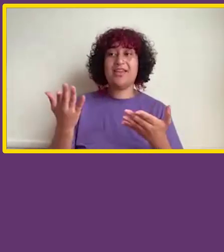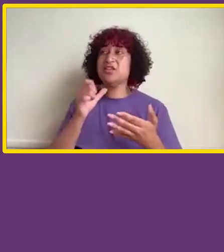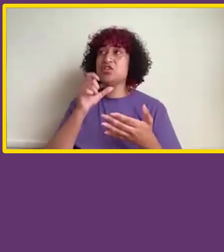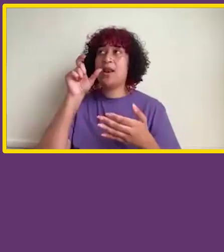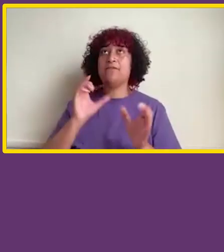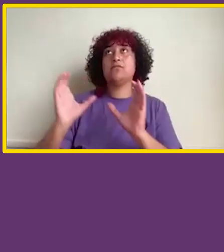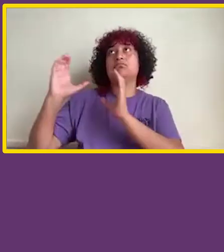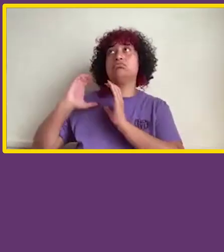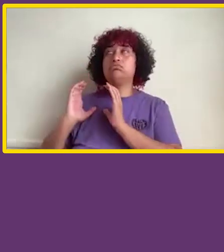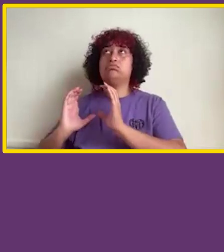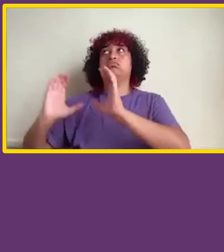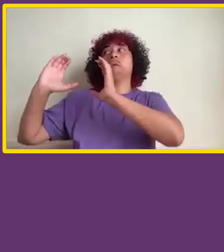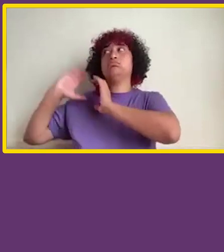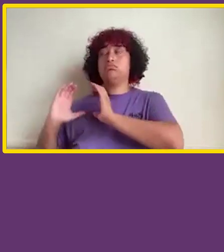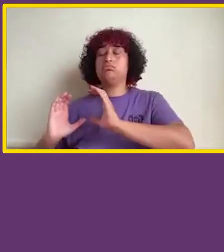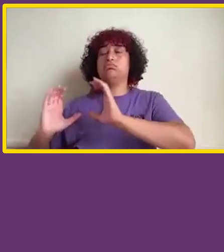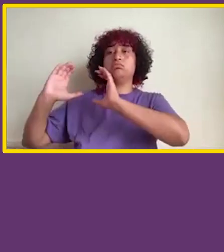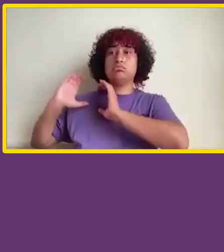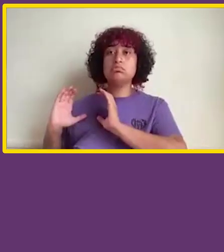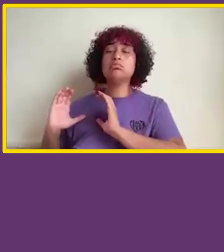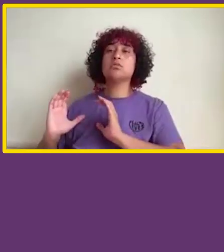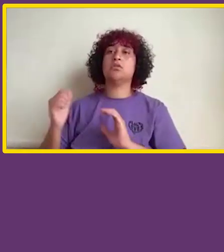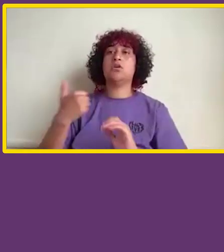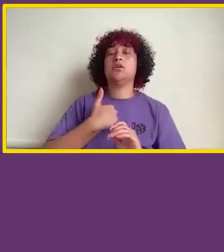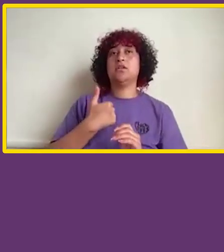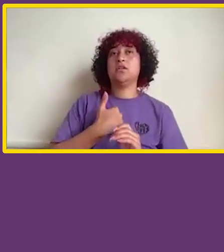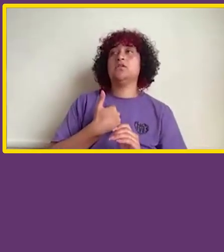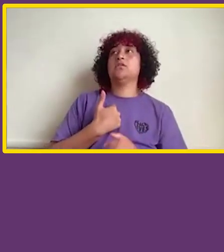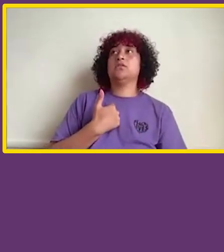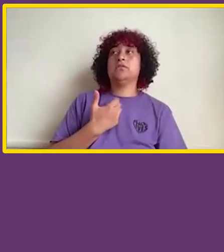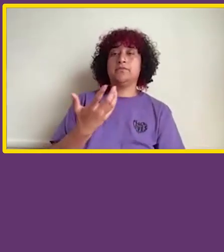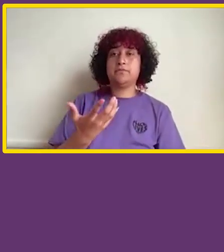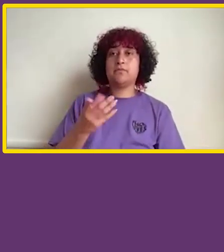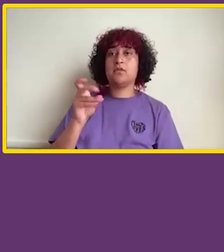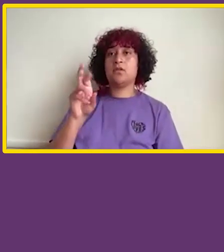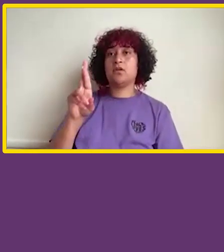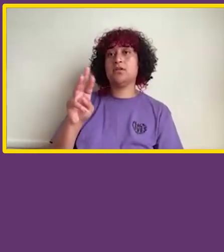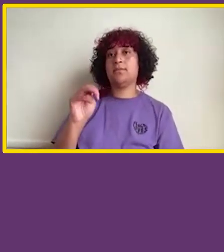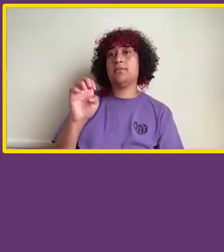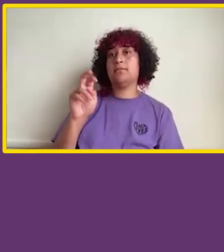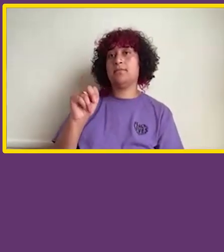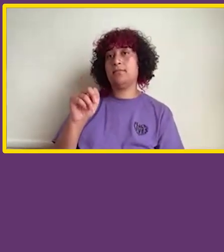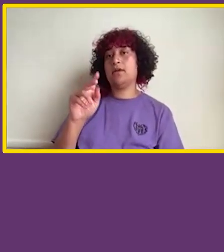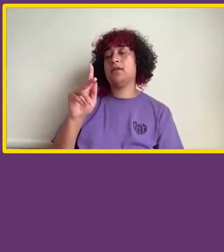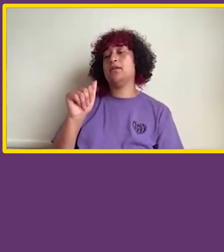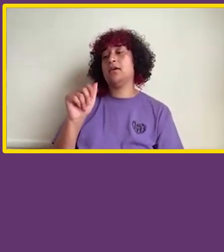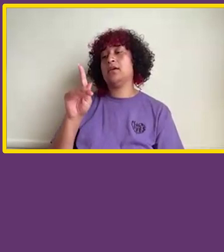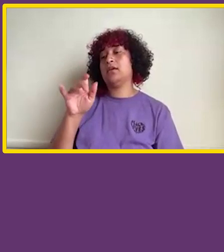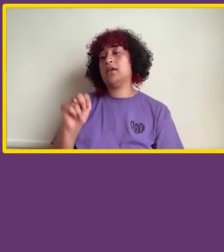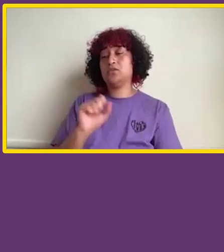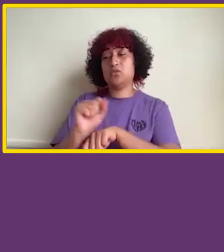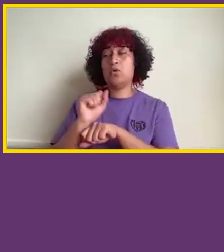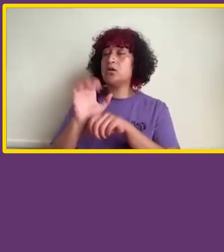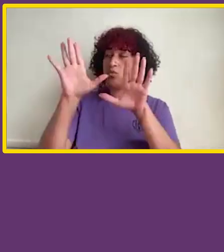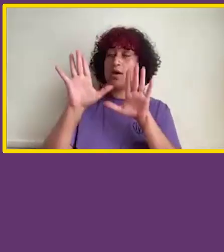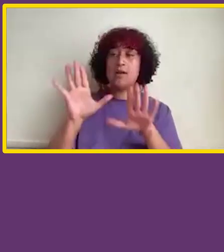on ourselves and not feel that's part of it. Dr. Menakem's work is incredible. I don't